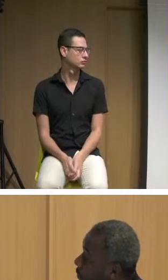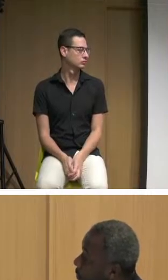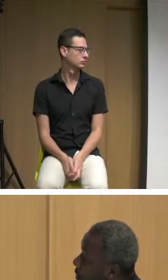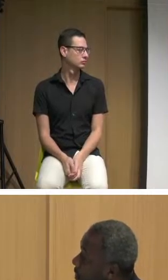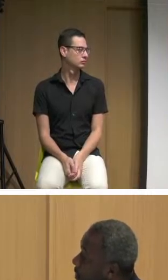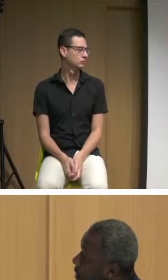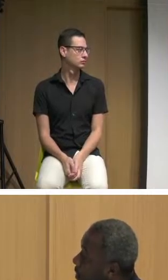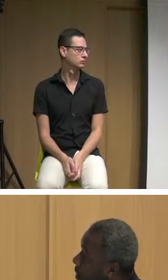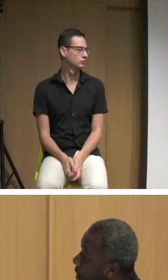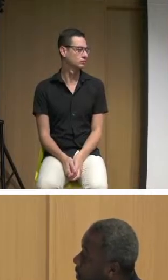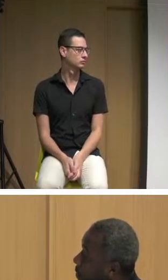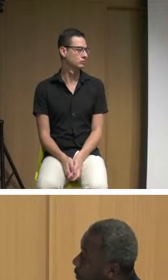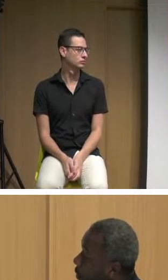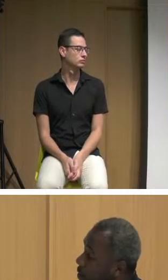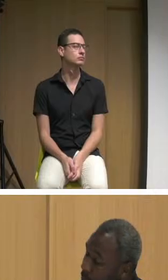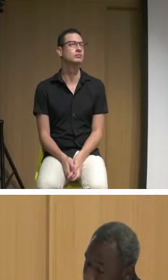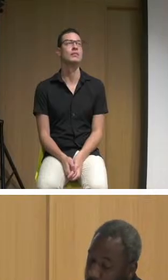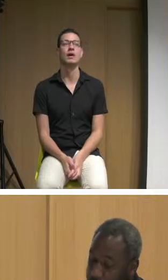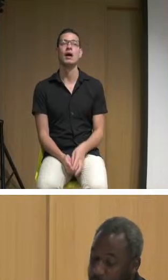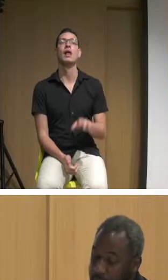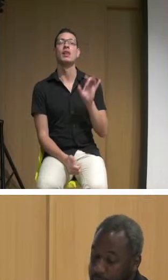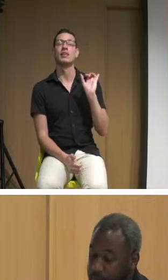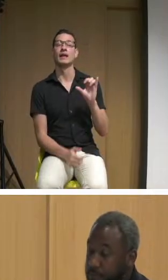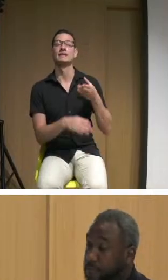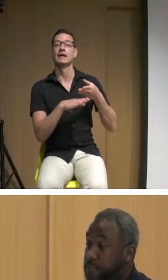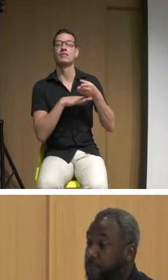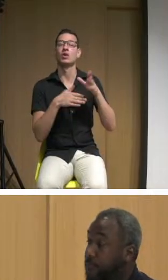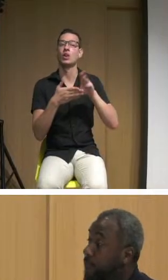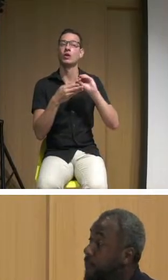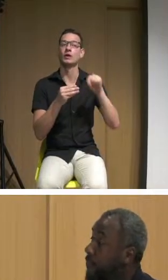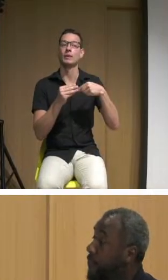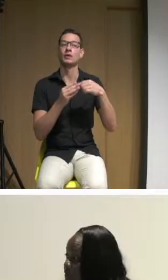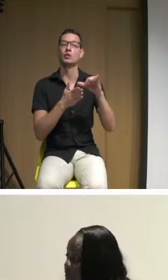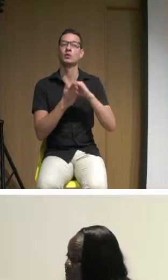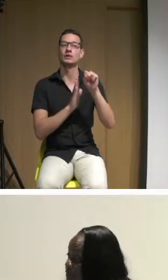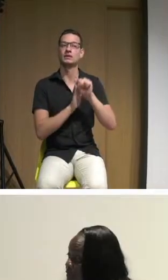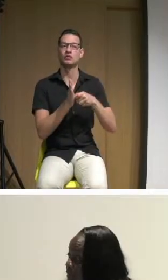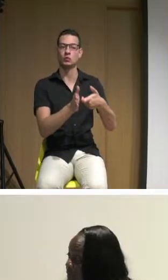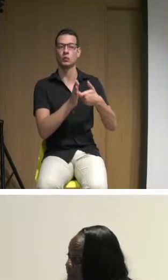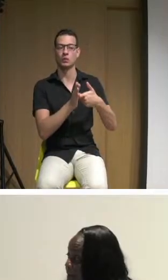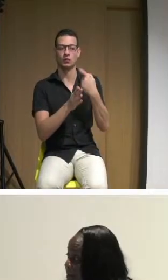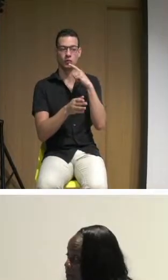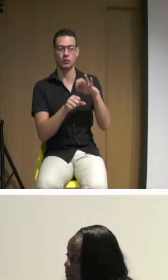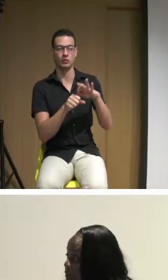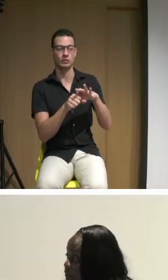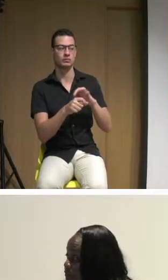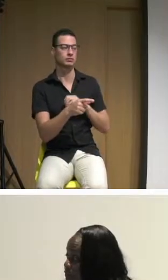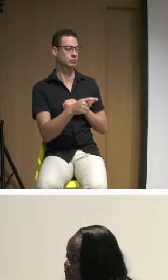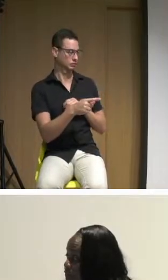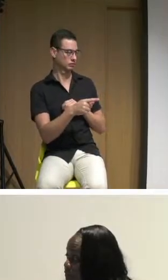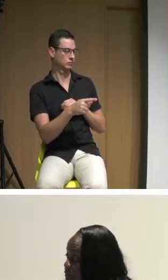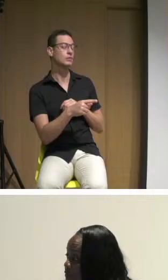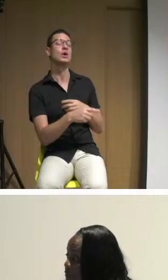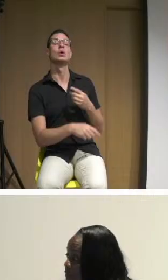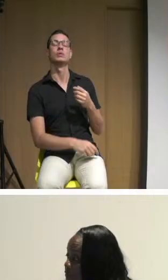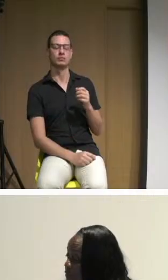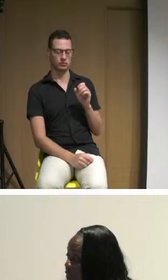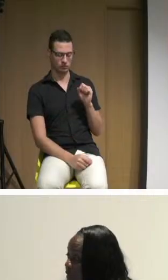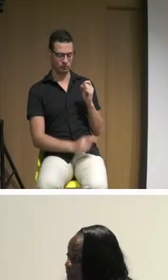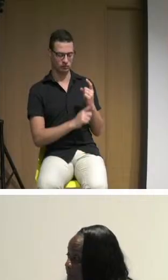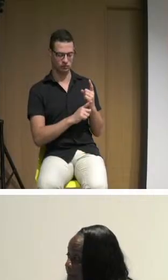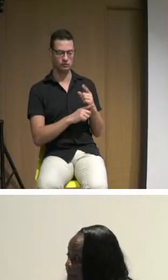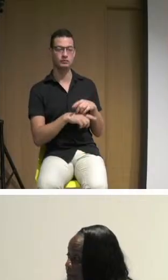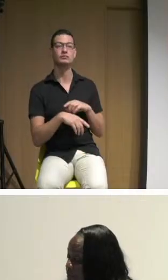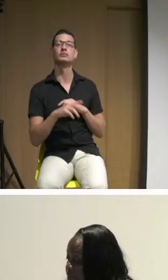requirement for. Quorum for quorum. votes, Okay. yes. So, again, 2 points of clarification, and